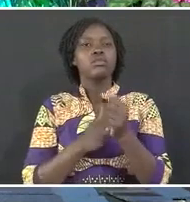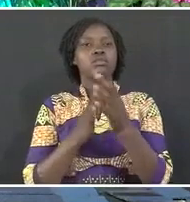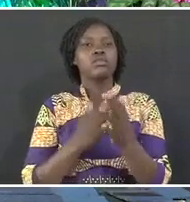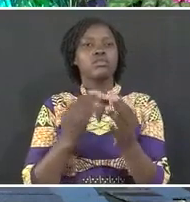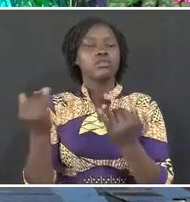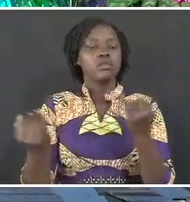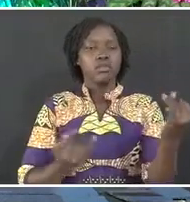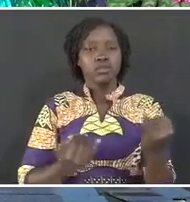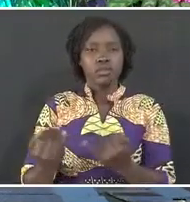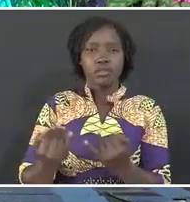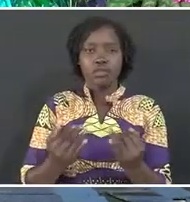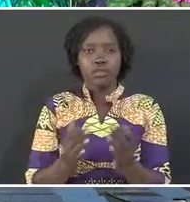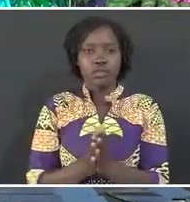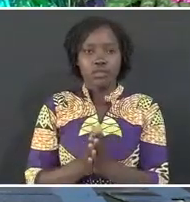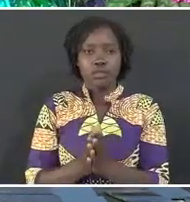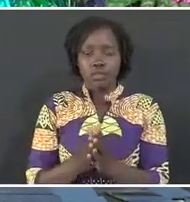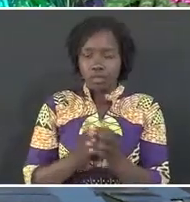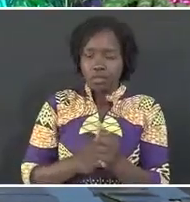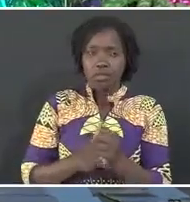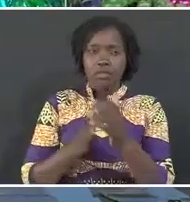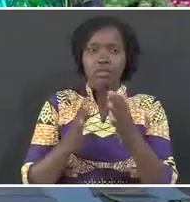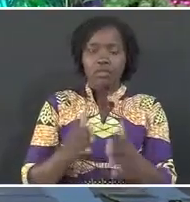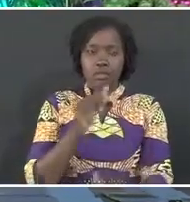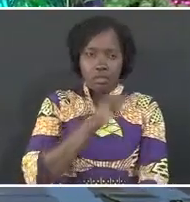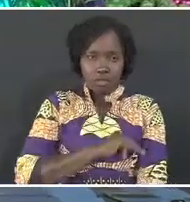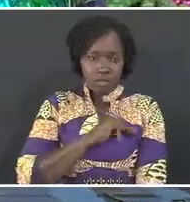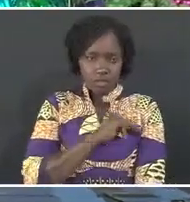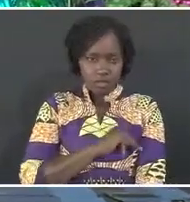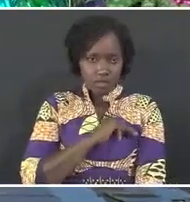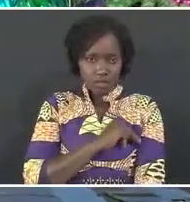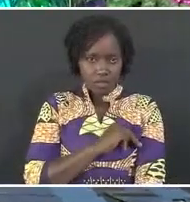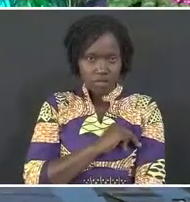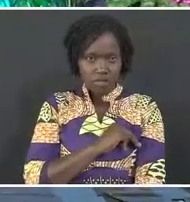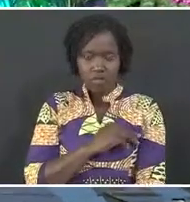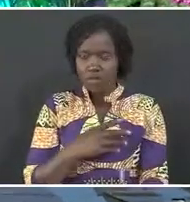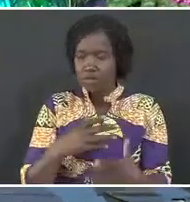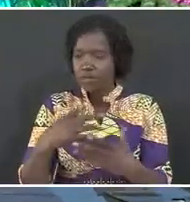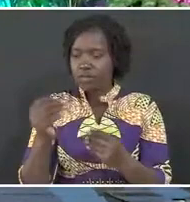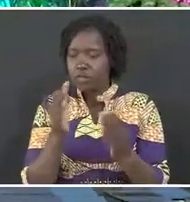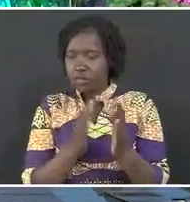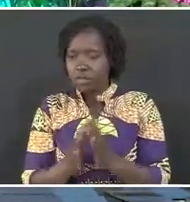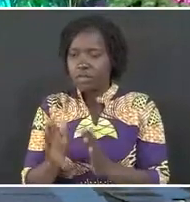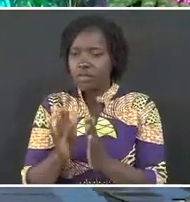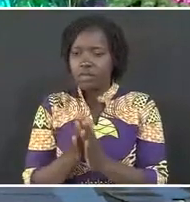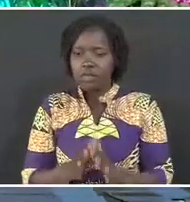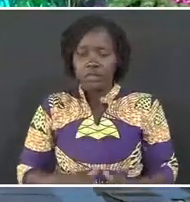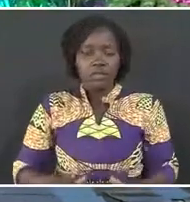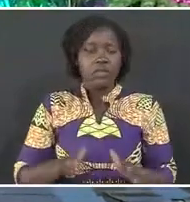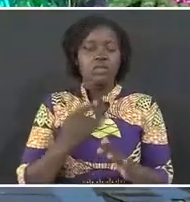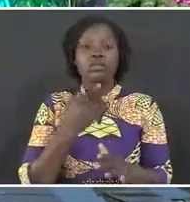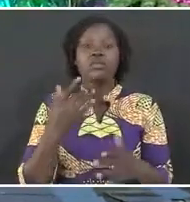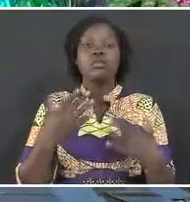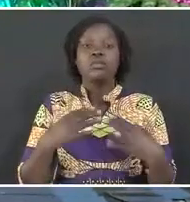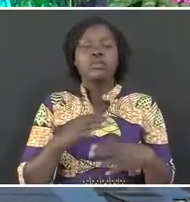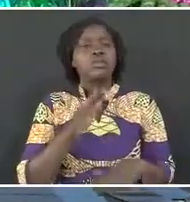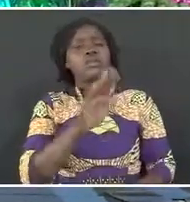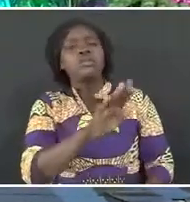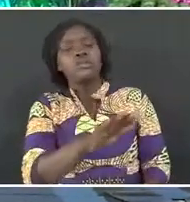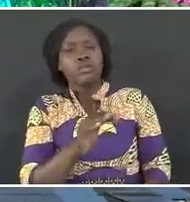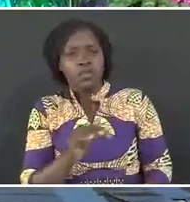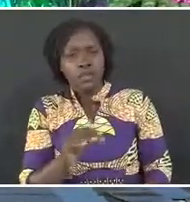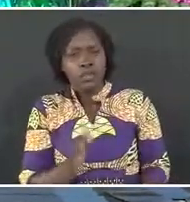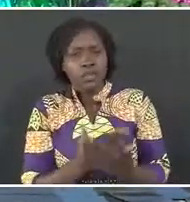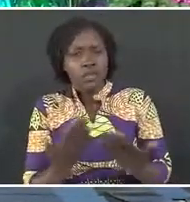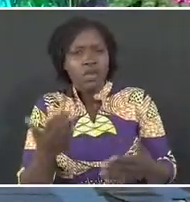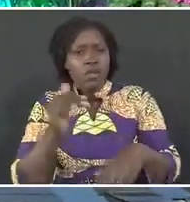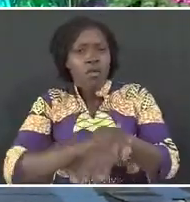introduced, being the forerunners of our mission. They were to go and prepare the ground and tell the people, hey, something good